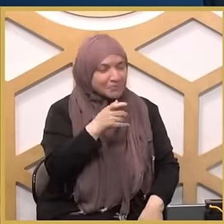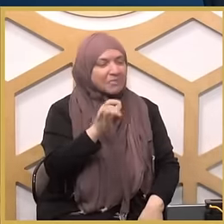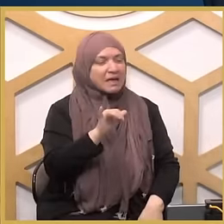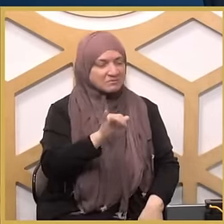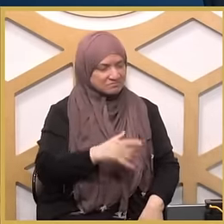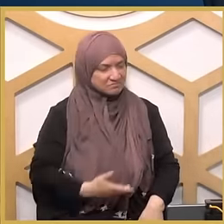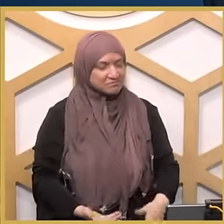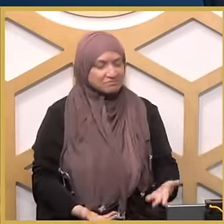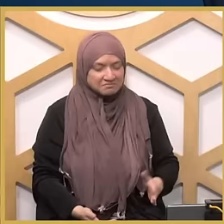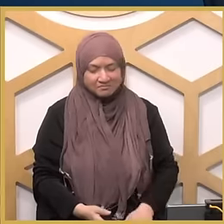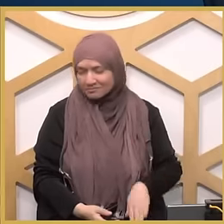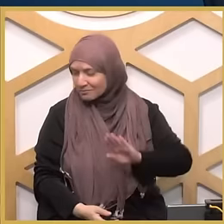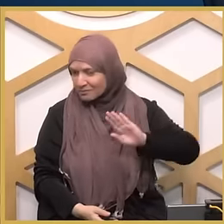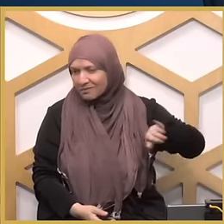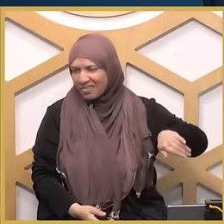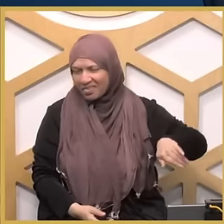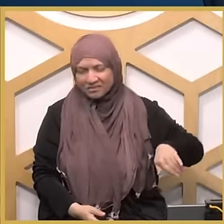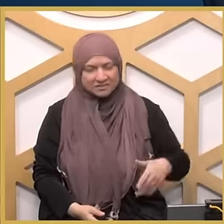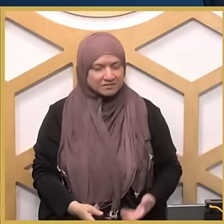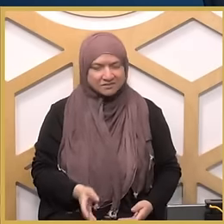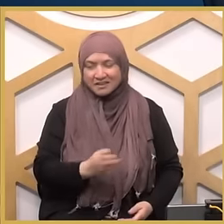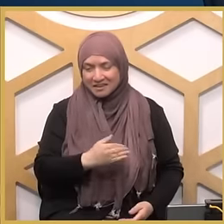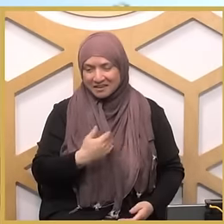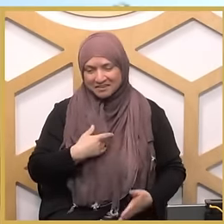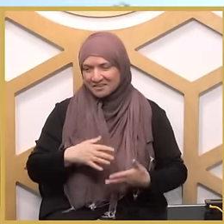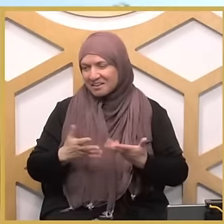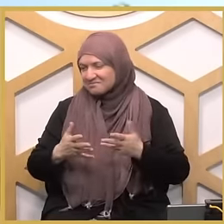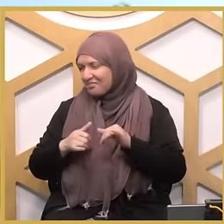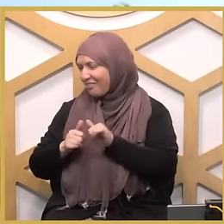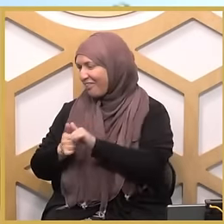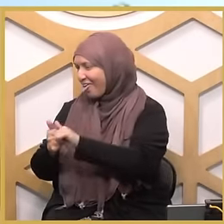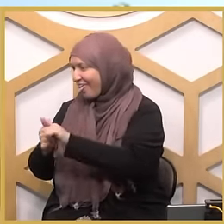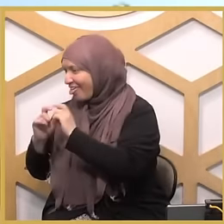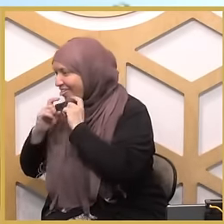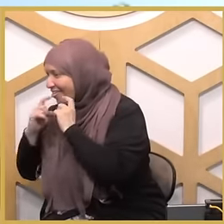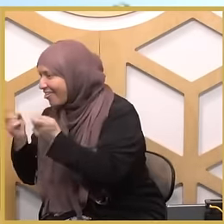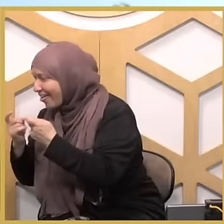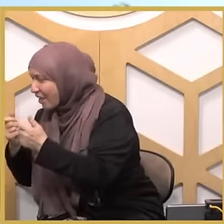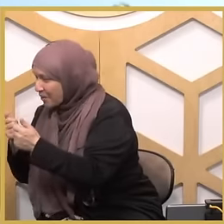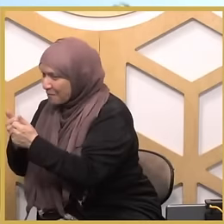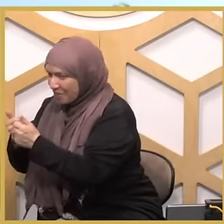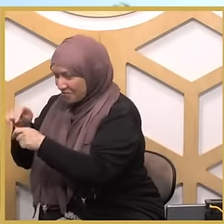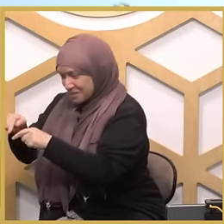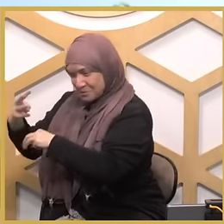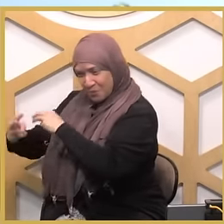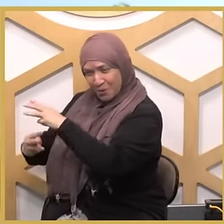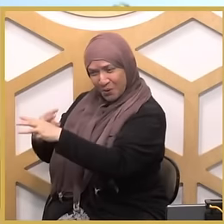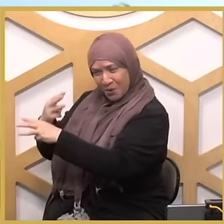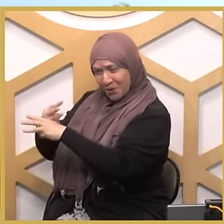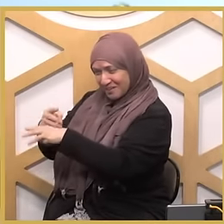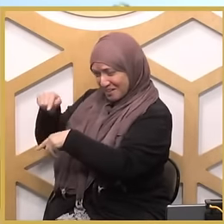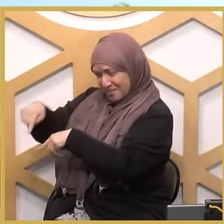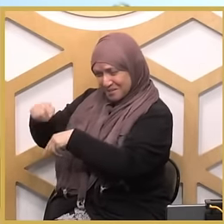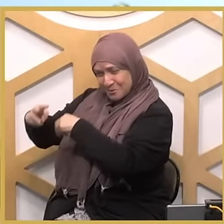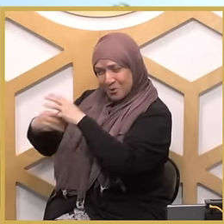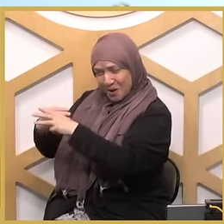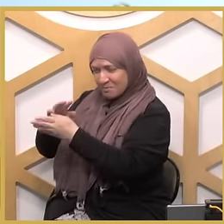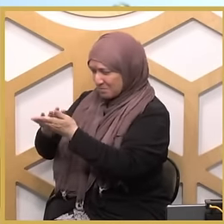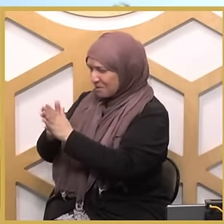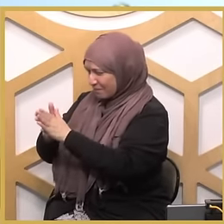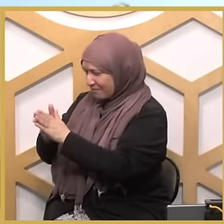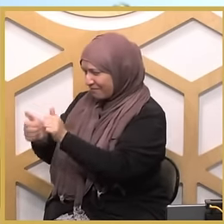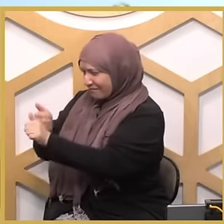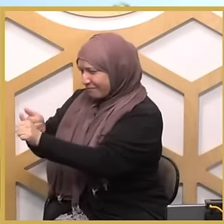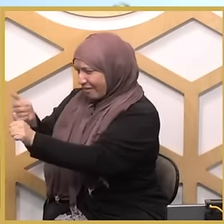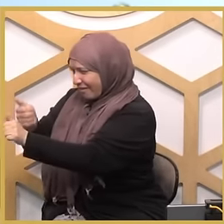that they're on, and they get lost. And Shaykh, this in particular, Ibn al-Qayyim rahimahullah, refers to al-mubiqat, right? The